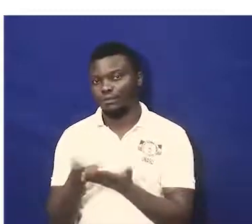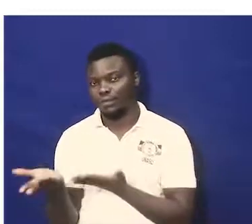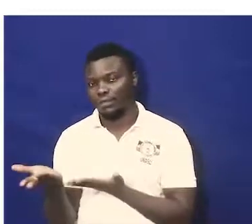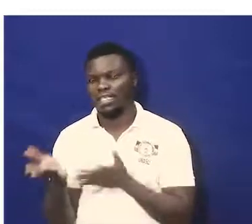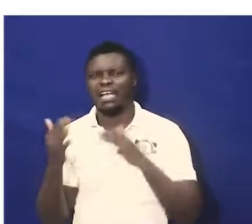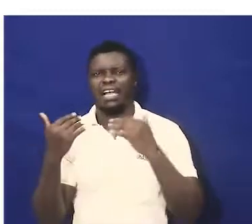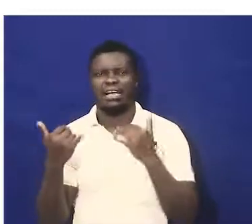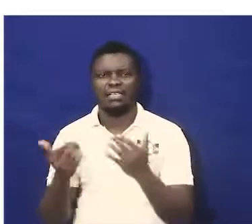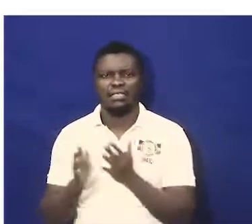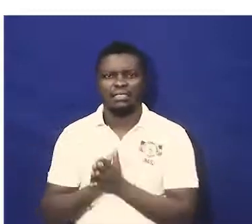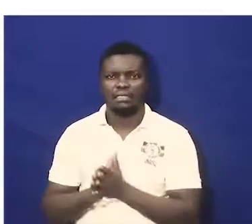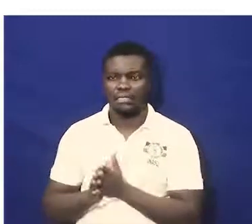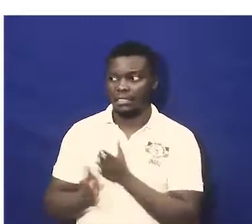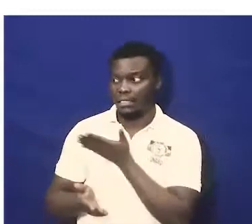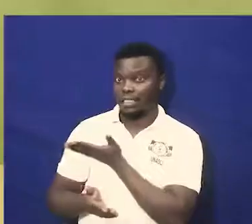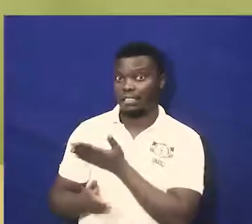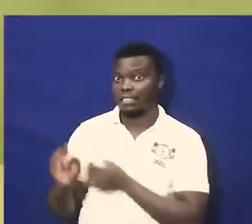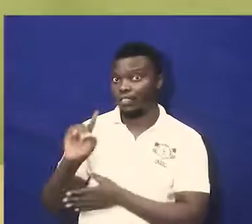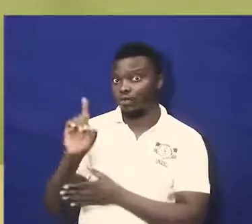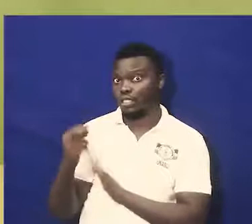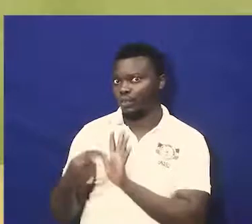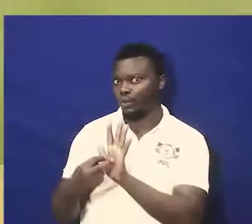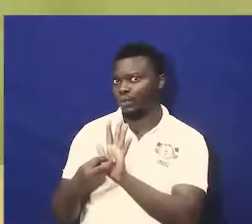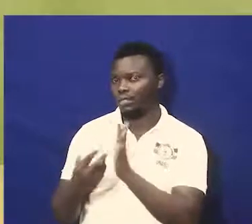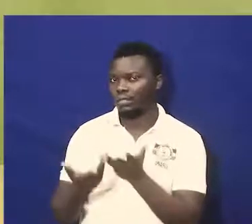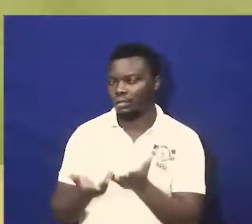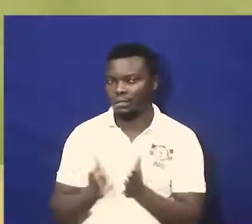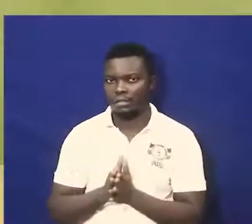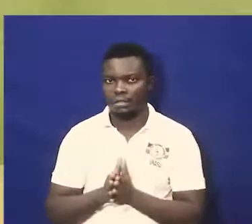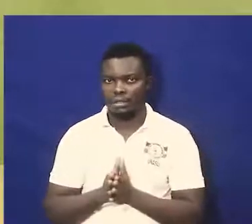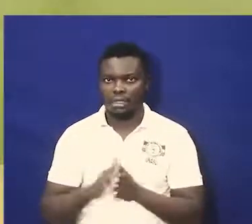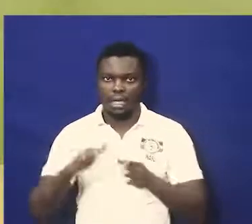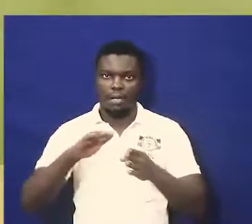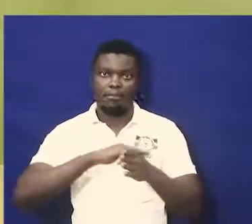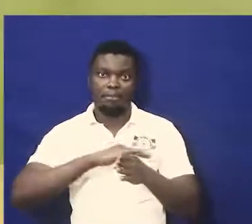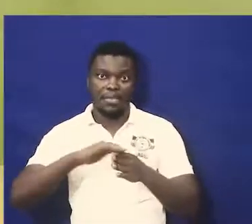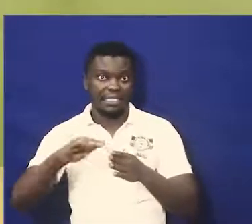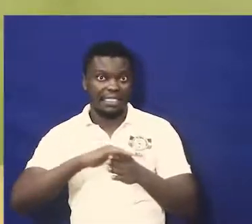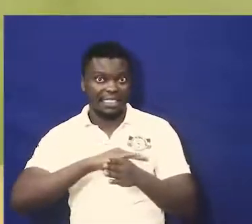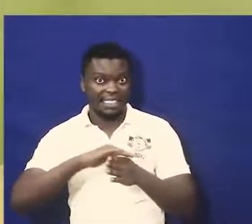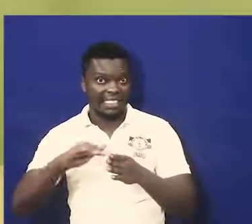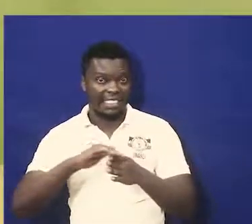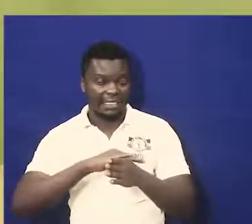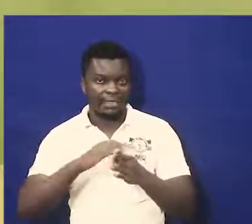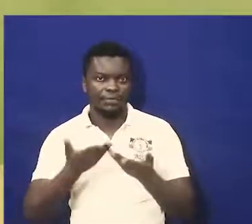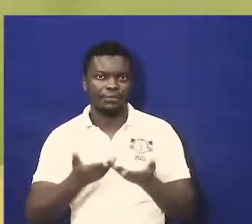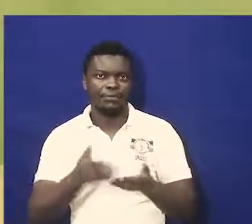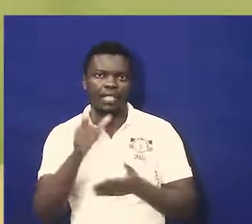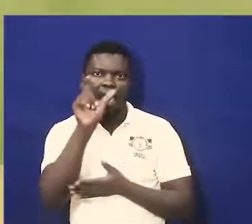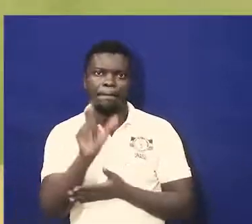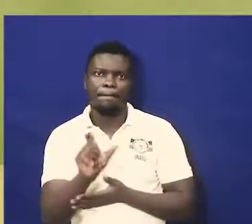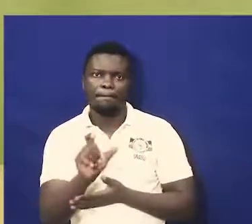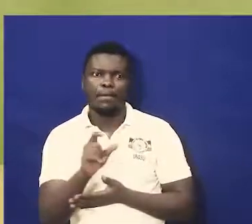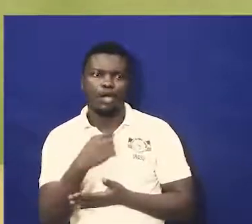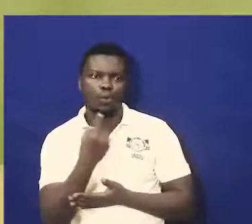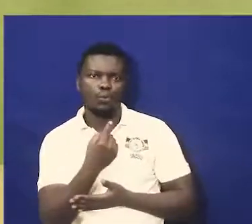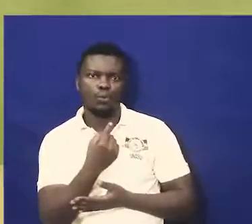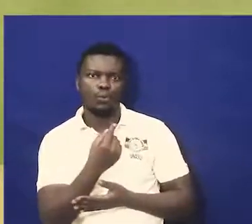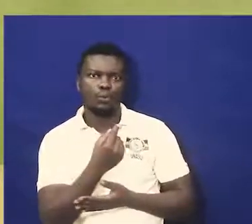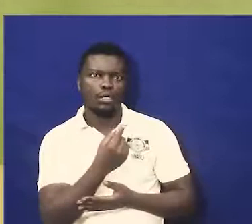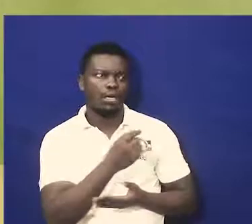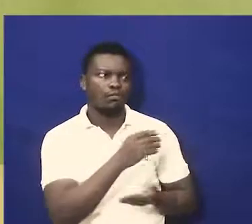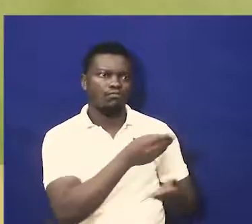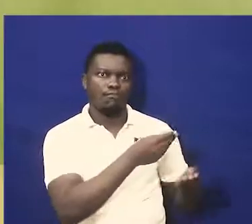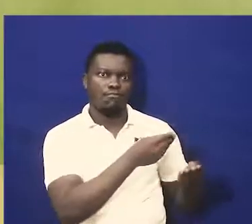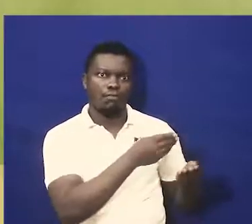This question already shows us that in this business, the person who bought the bicycle made